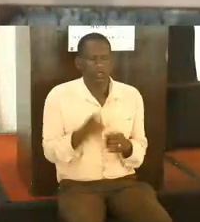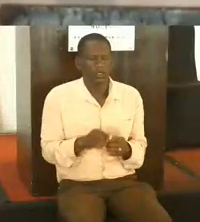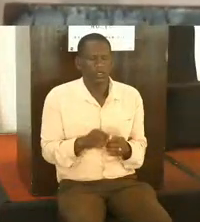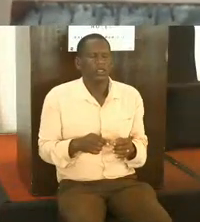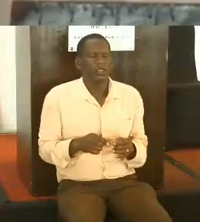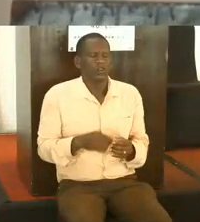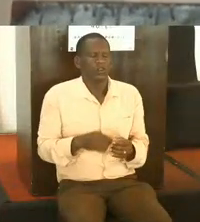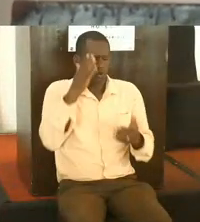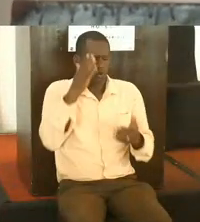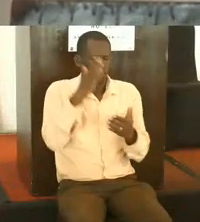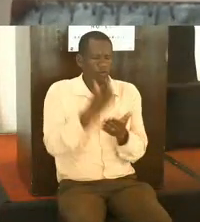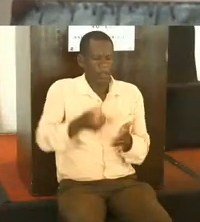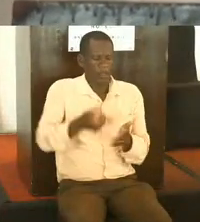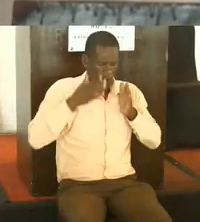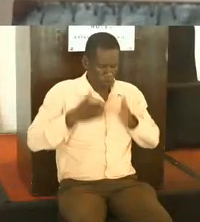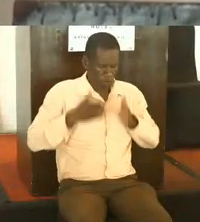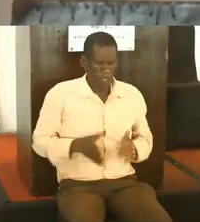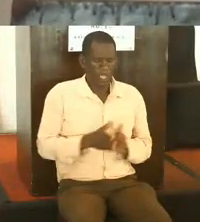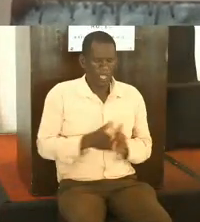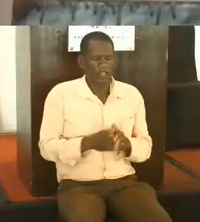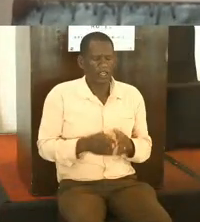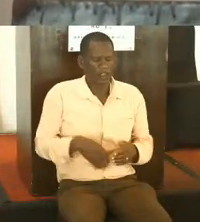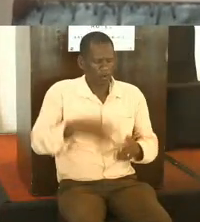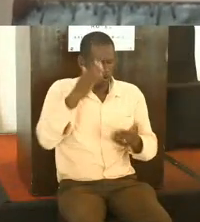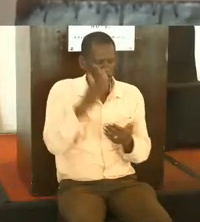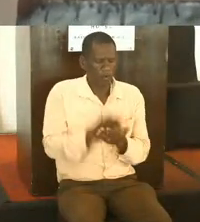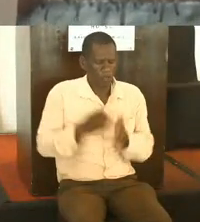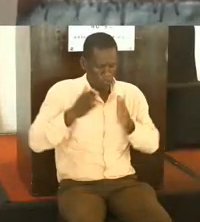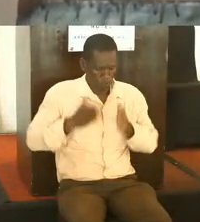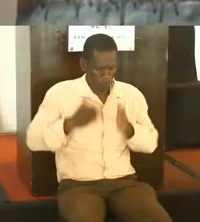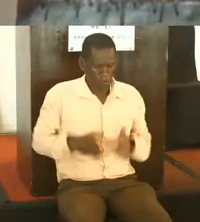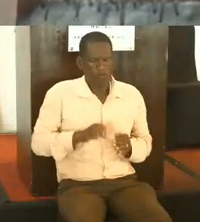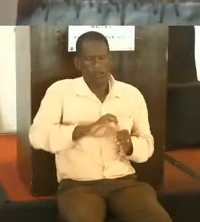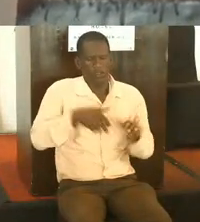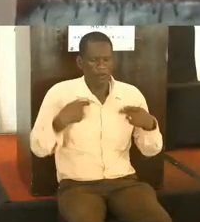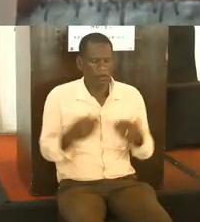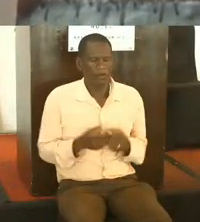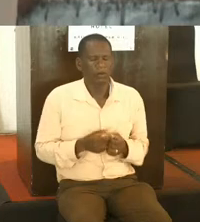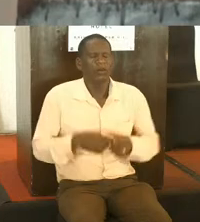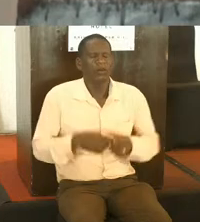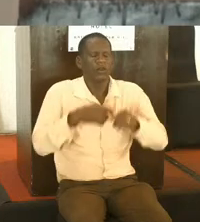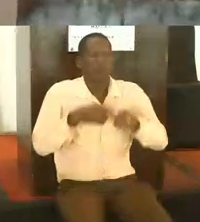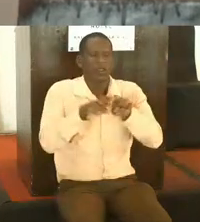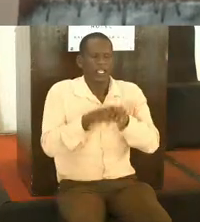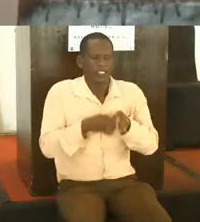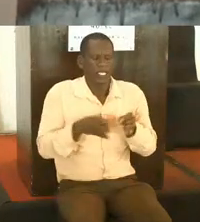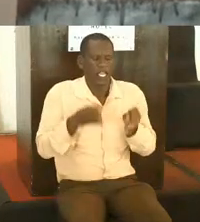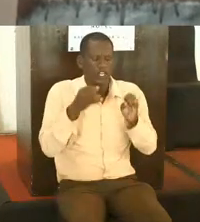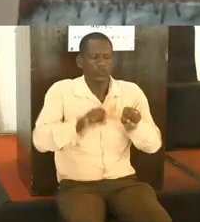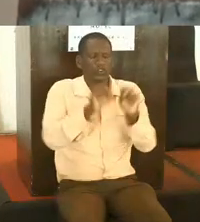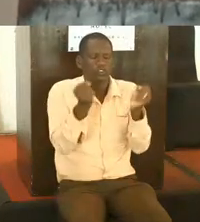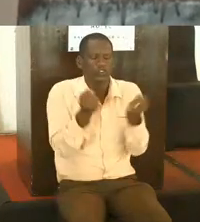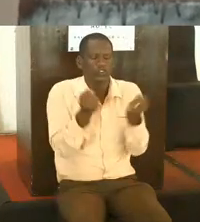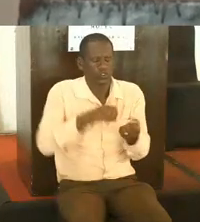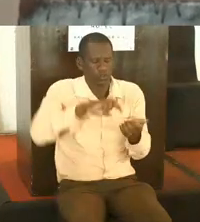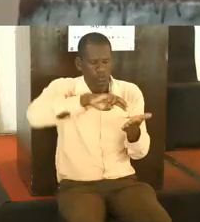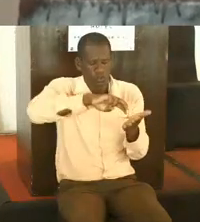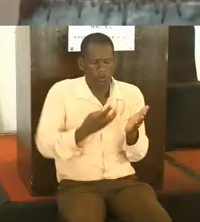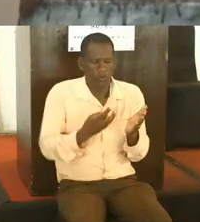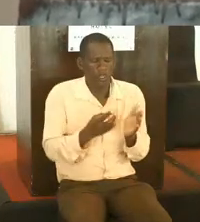asserting our humanity and affirming the humanity of others as a new social contract